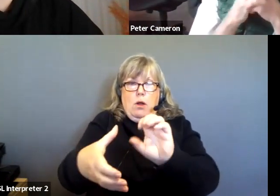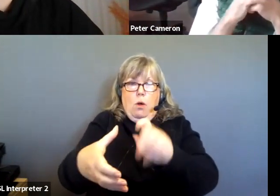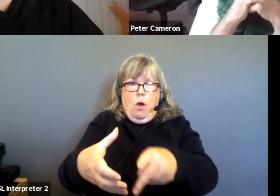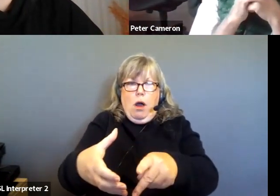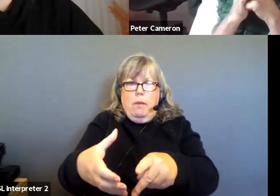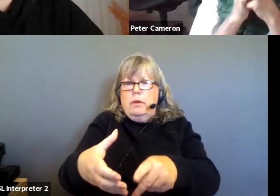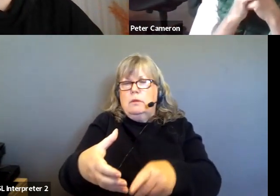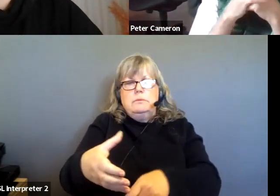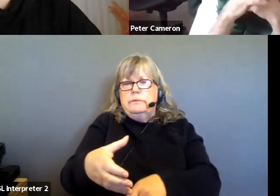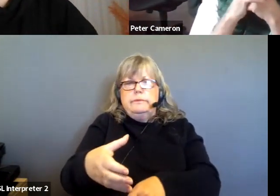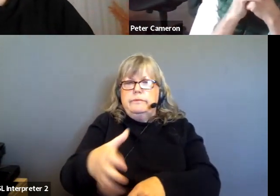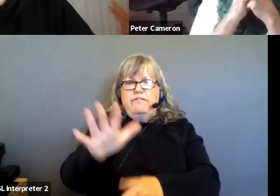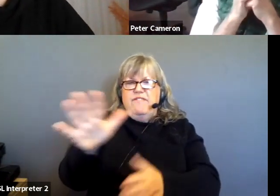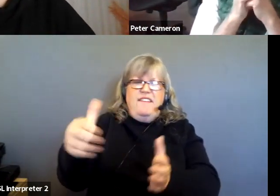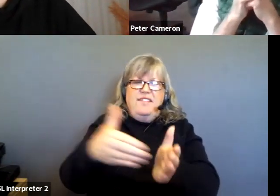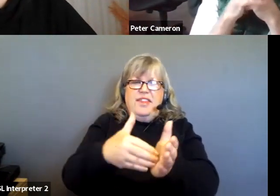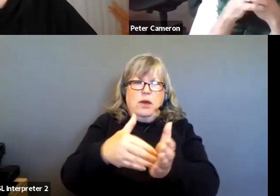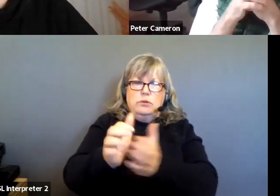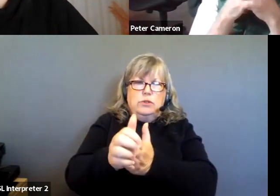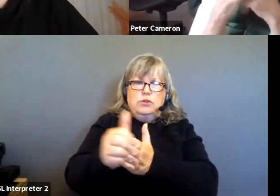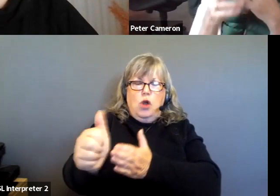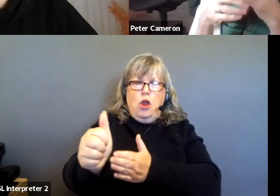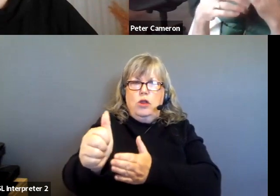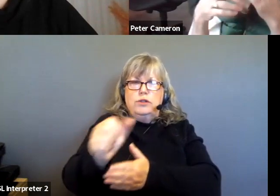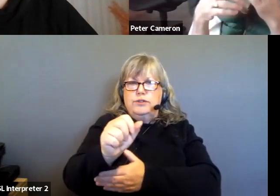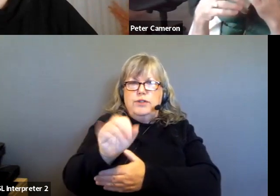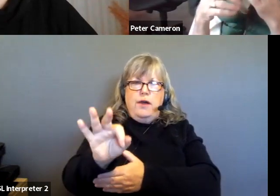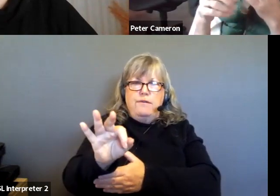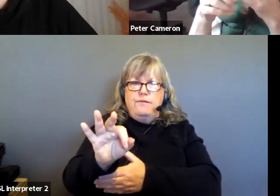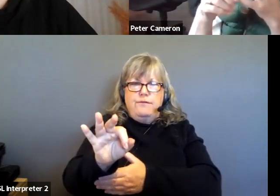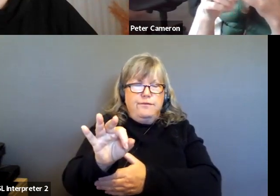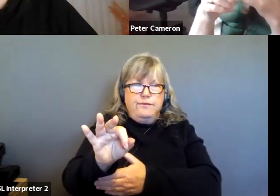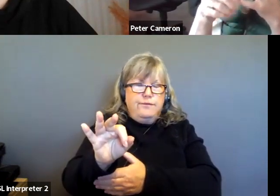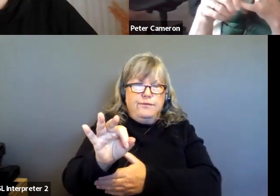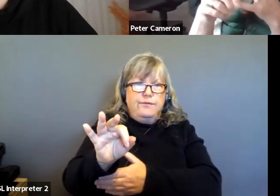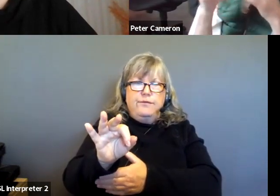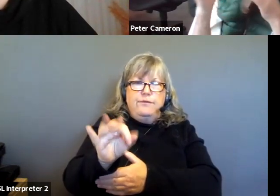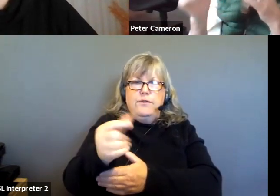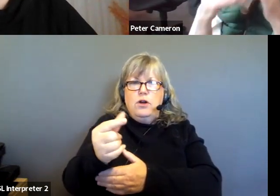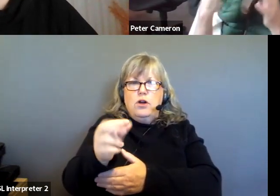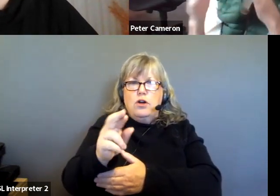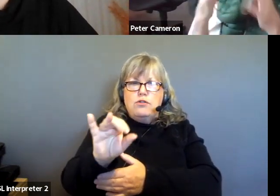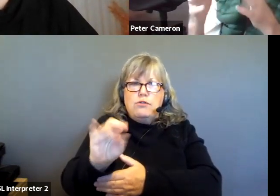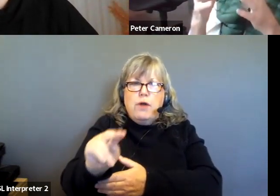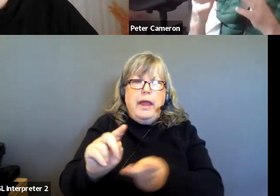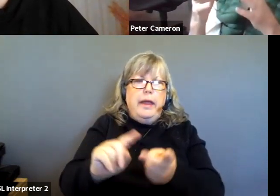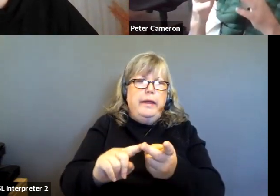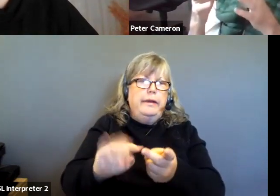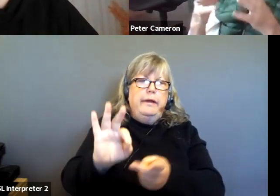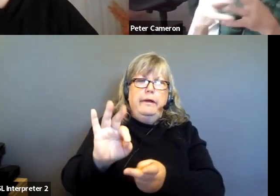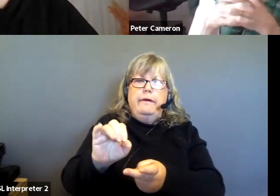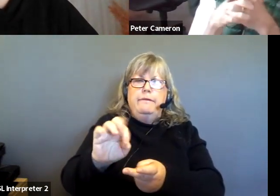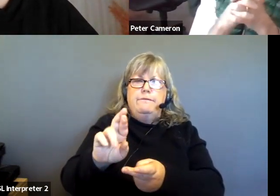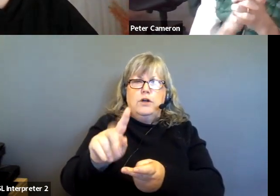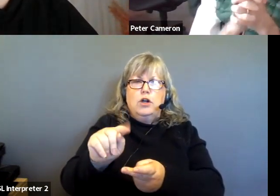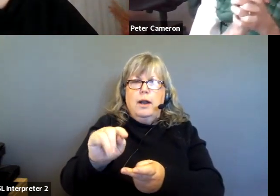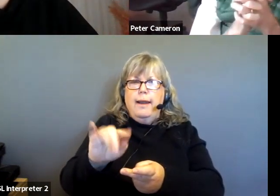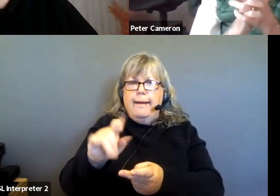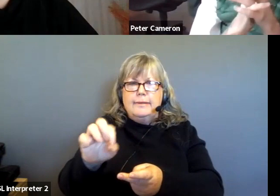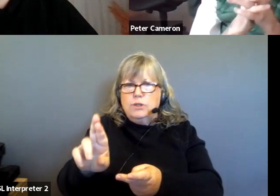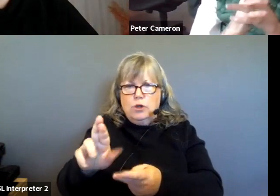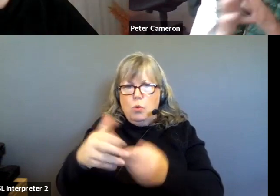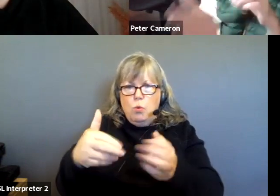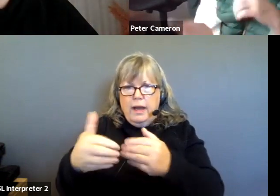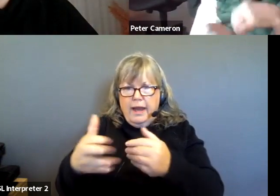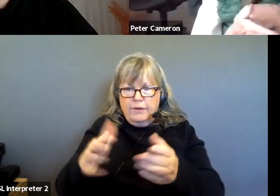thousands of dollars of various, grains or fertilizers or whatever. And then I went in,